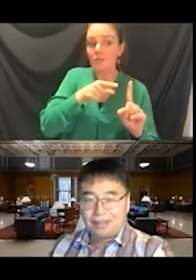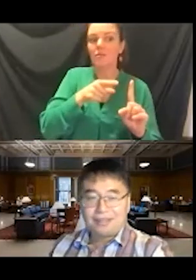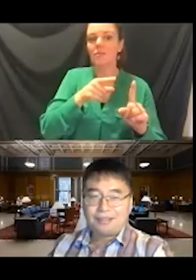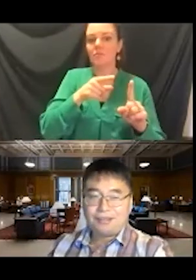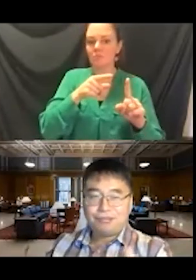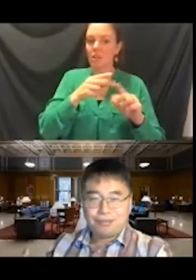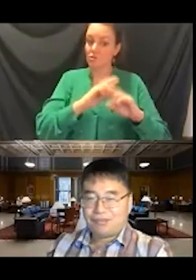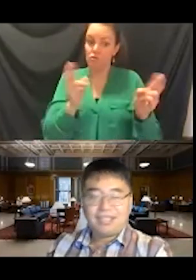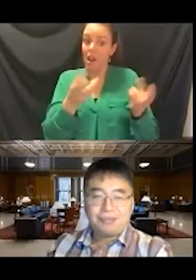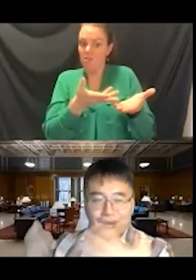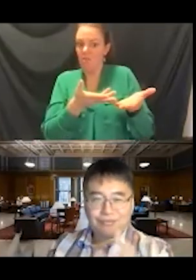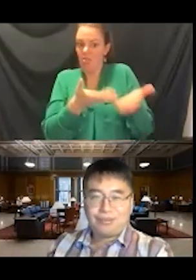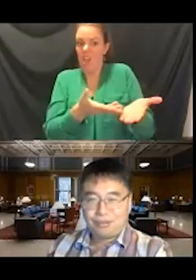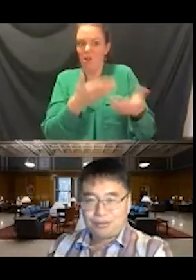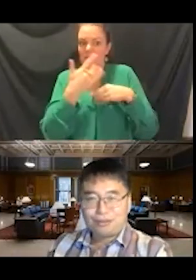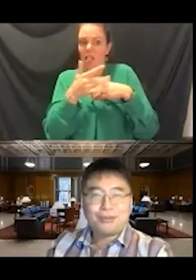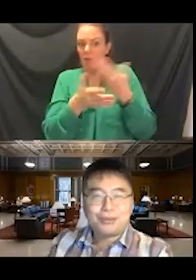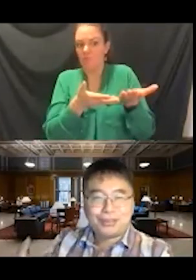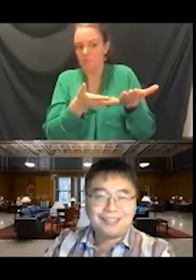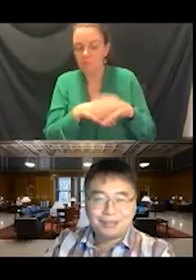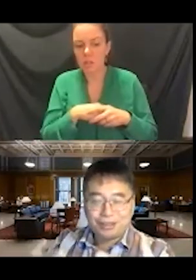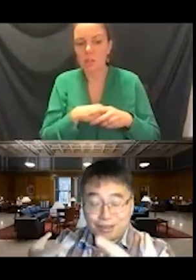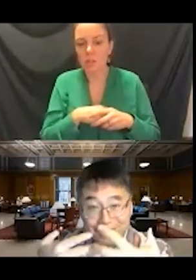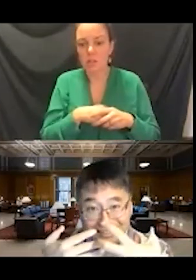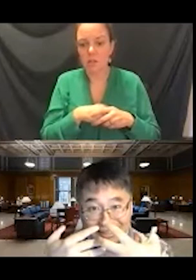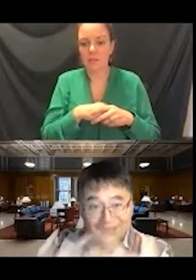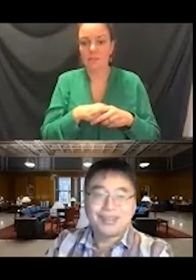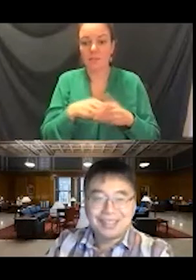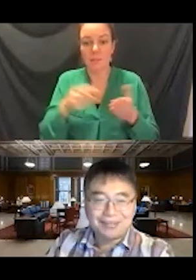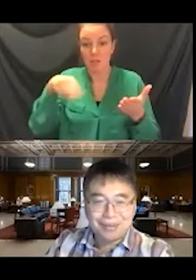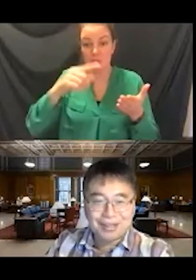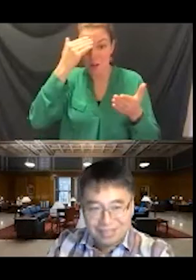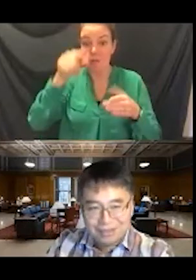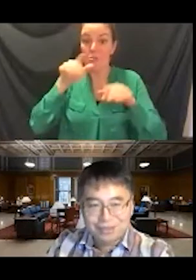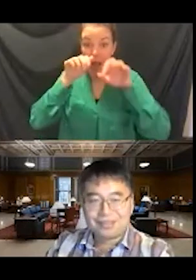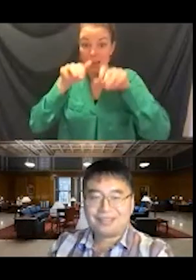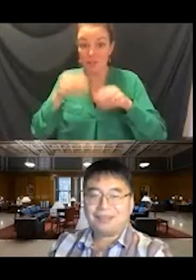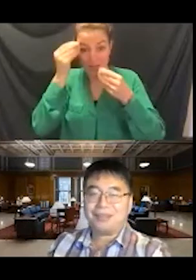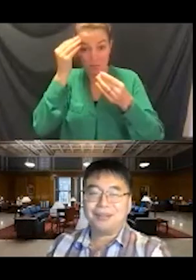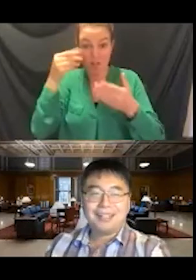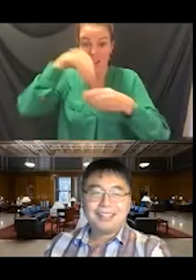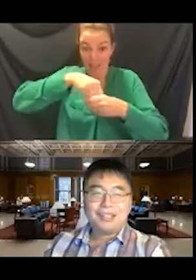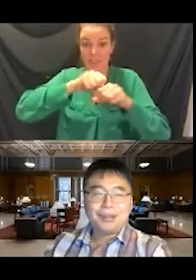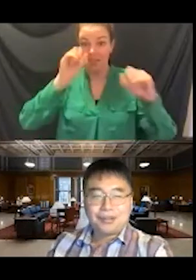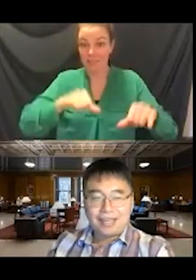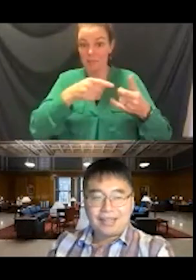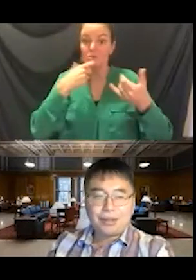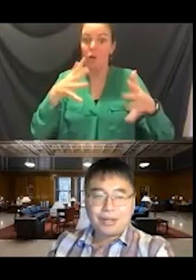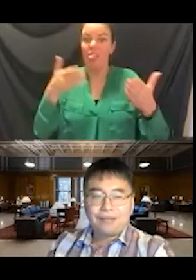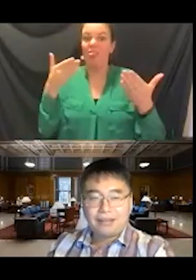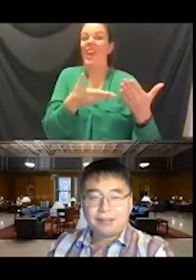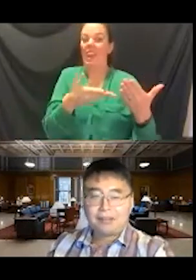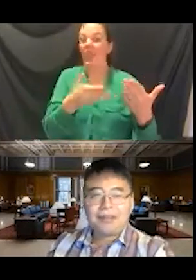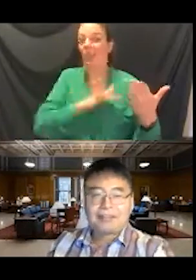available, right? You've seen them. You're the one who you're entering the information into the system. So the data is